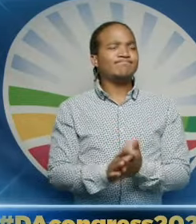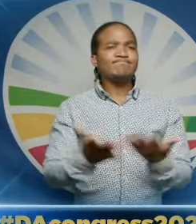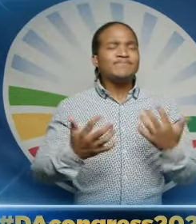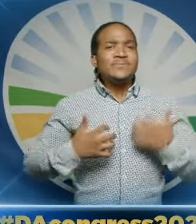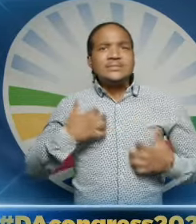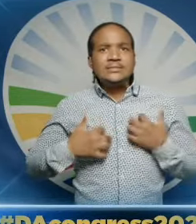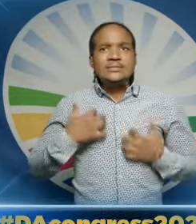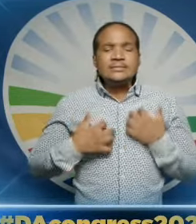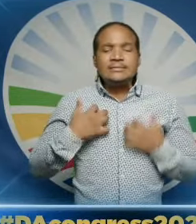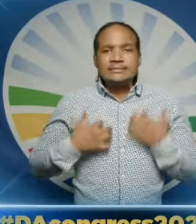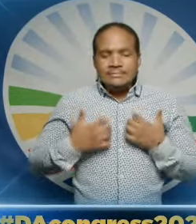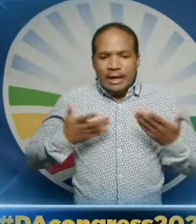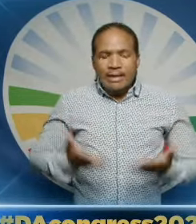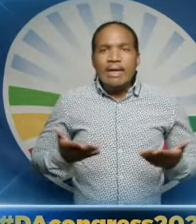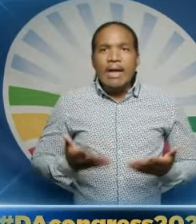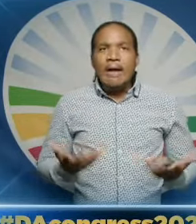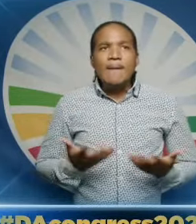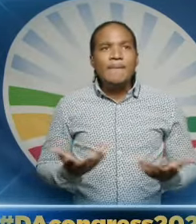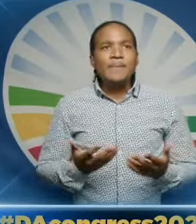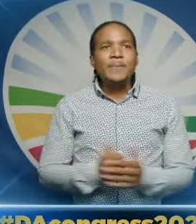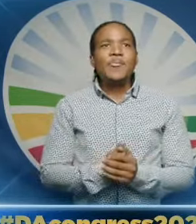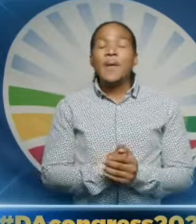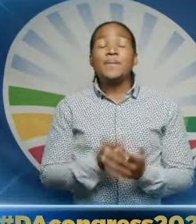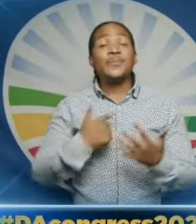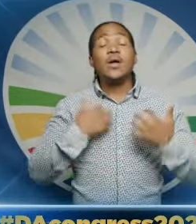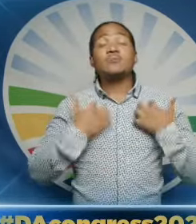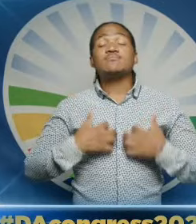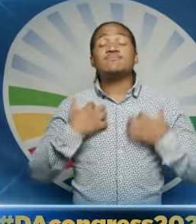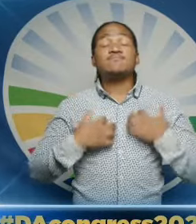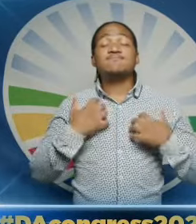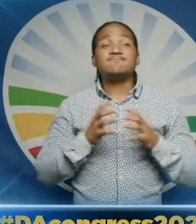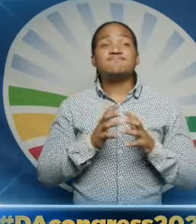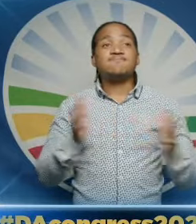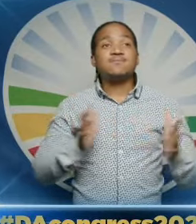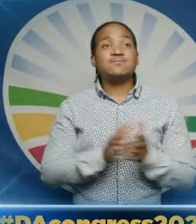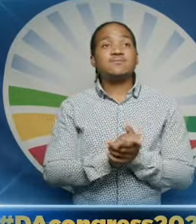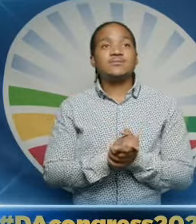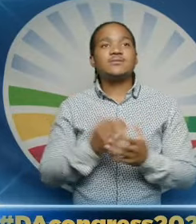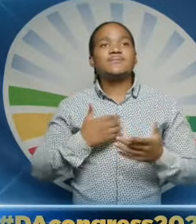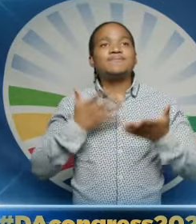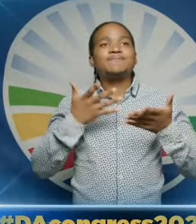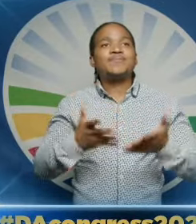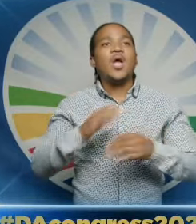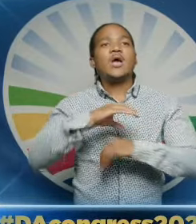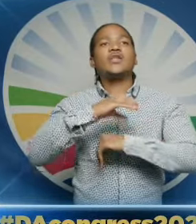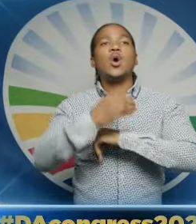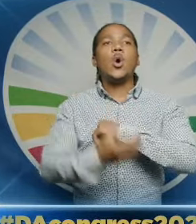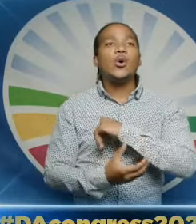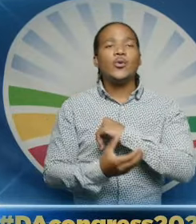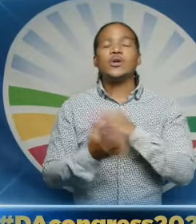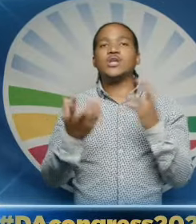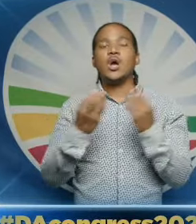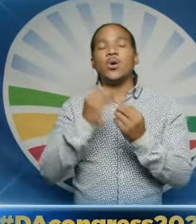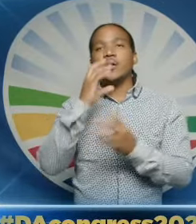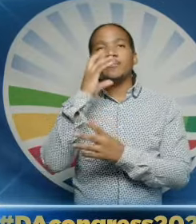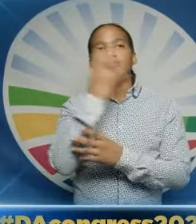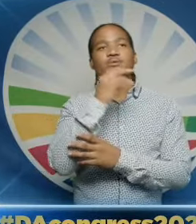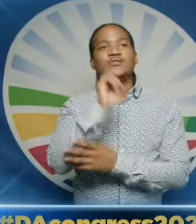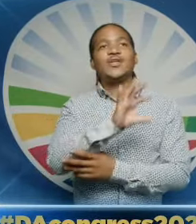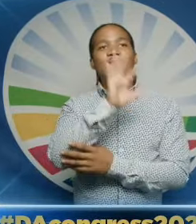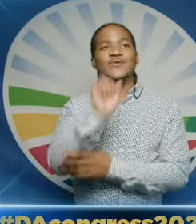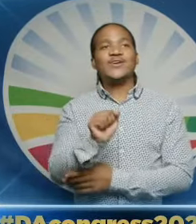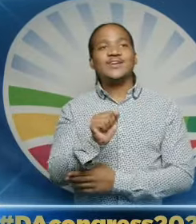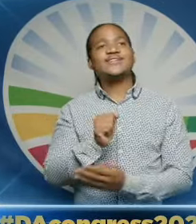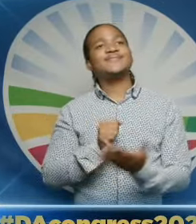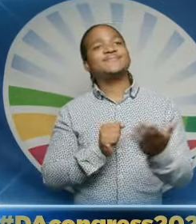excited are you to be here? Look, I'm very excited, Nasli, not just to be in this Congress venue with beautiful South Africans, but also be